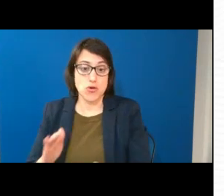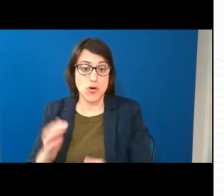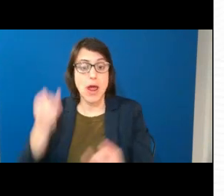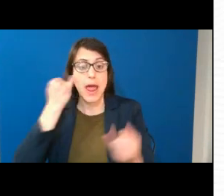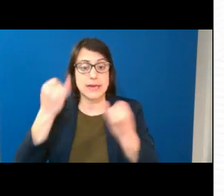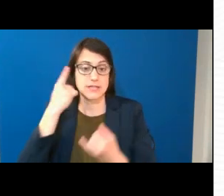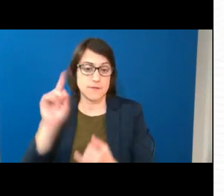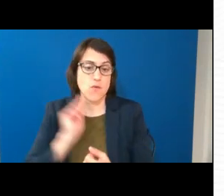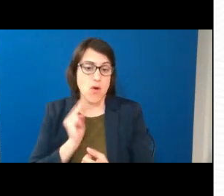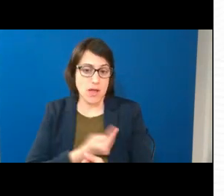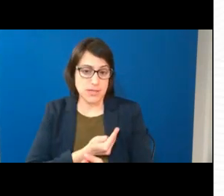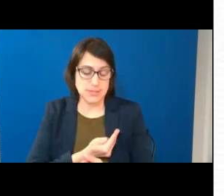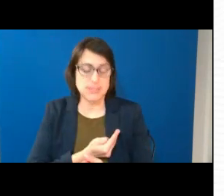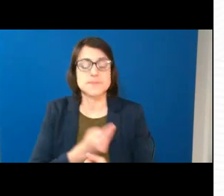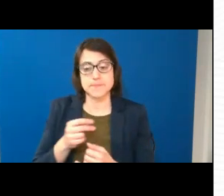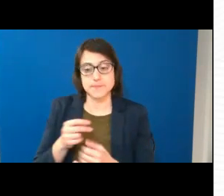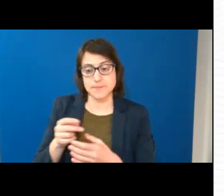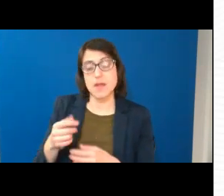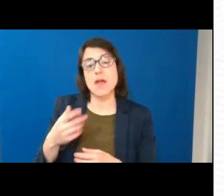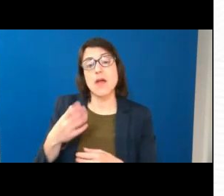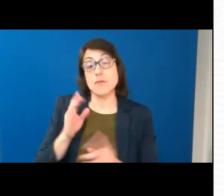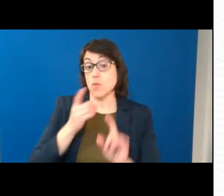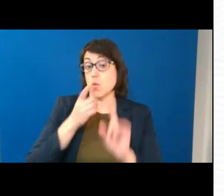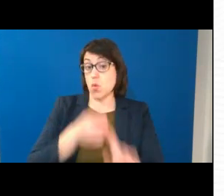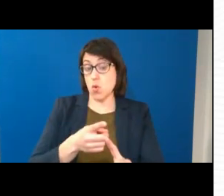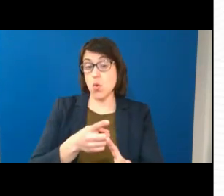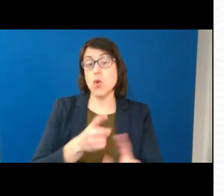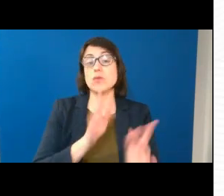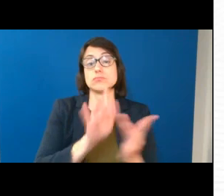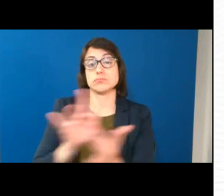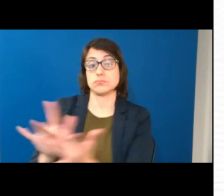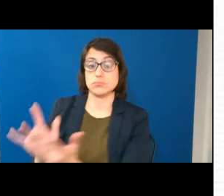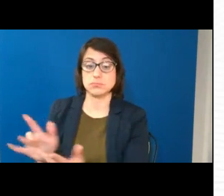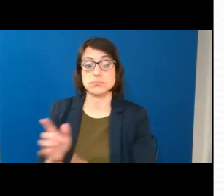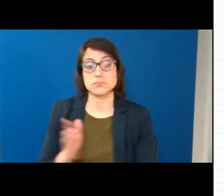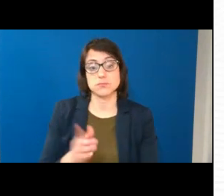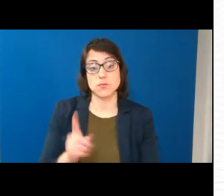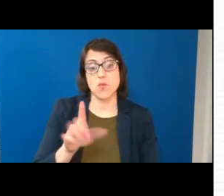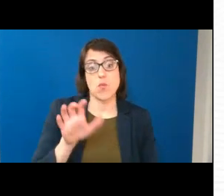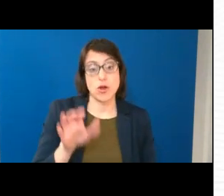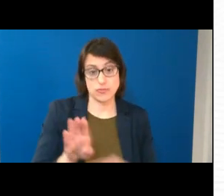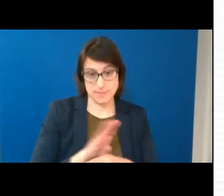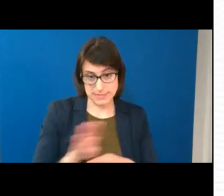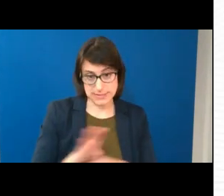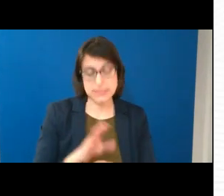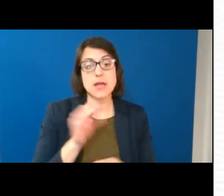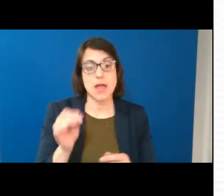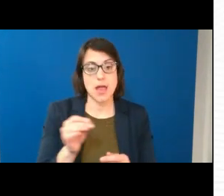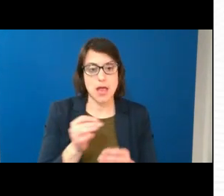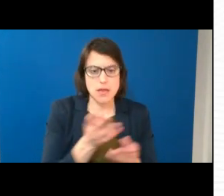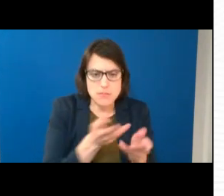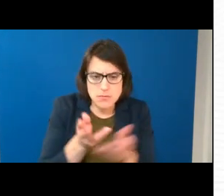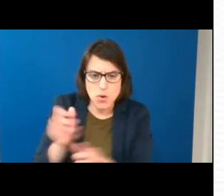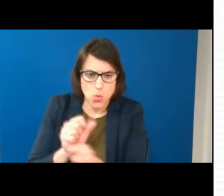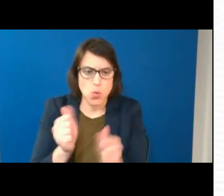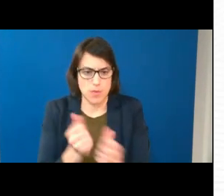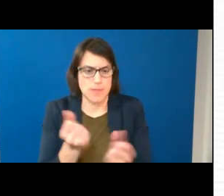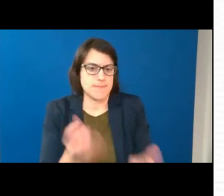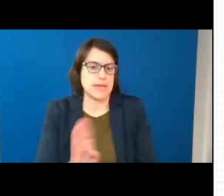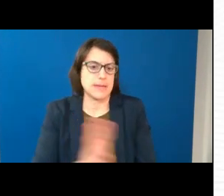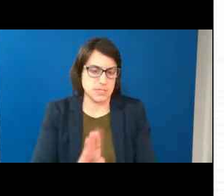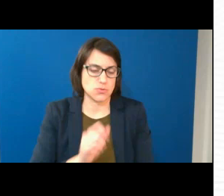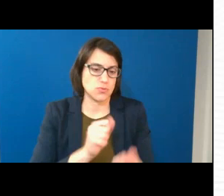aiming to reach out to around 100 businesses and hopefully work with many to make changes as well. Some of the resources